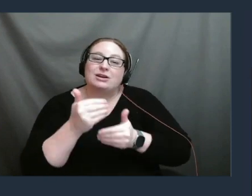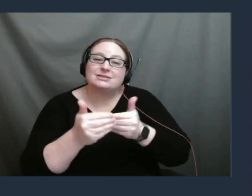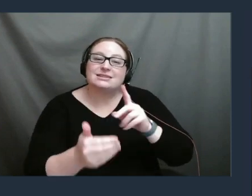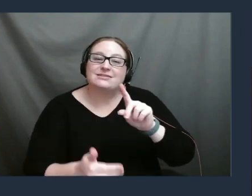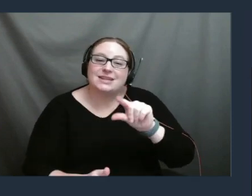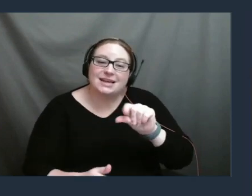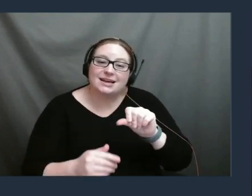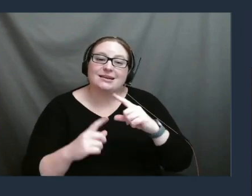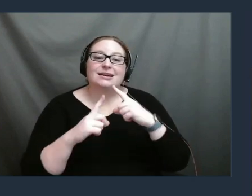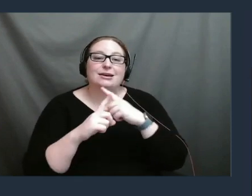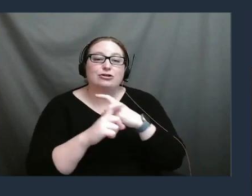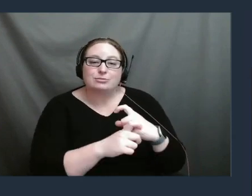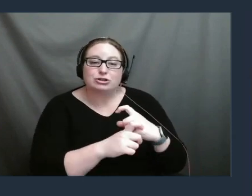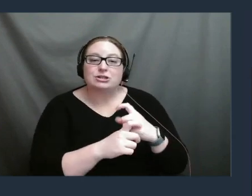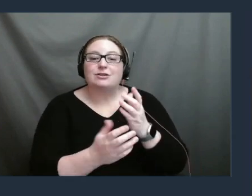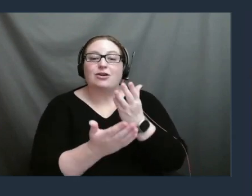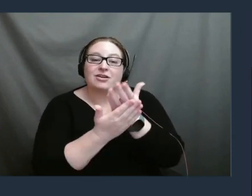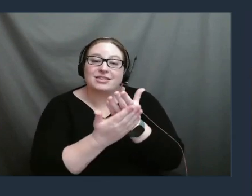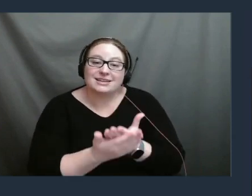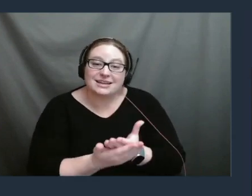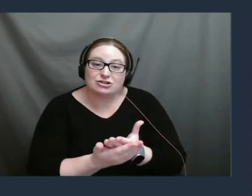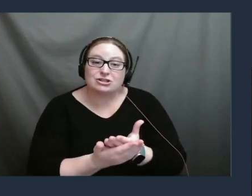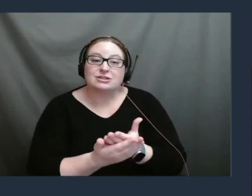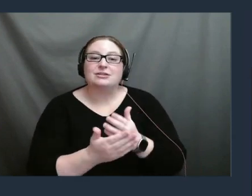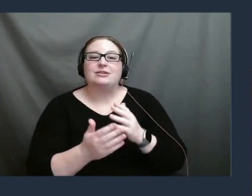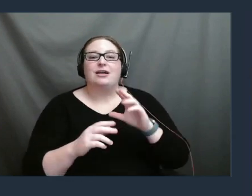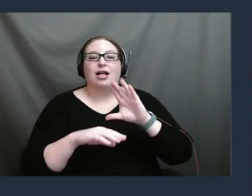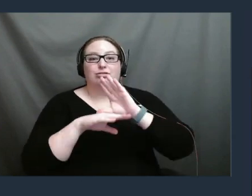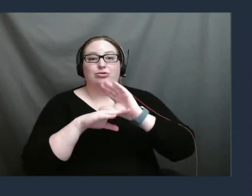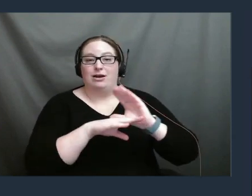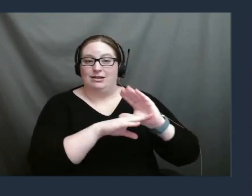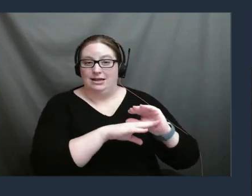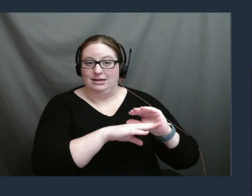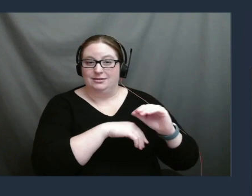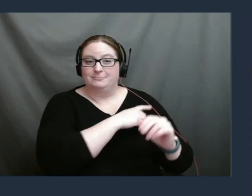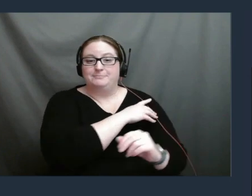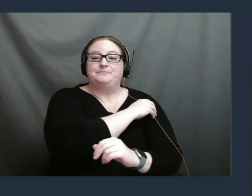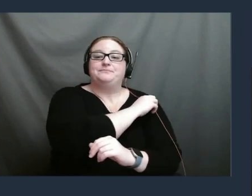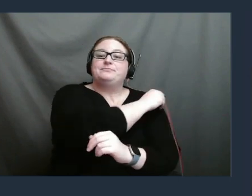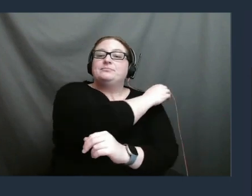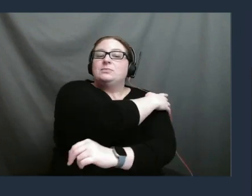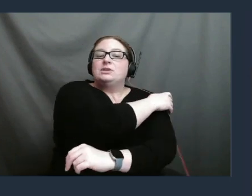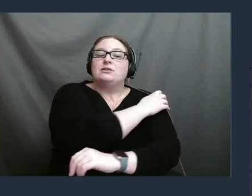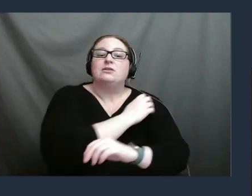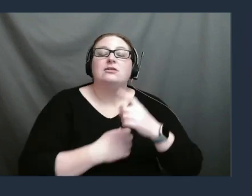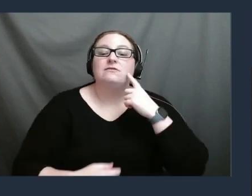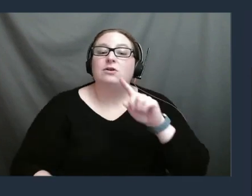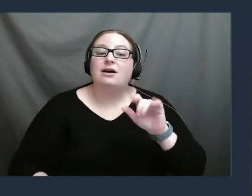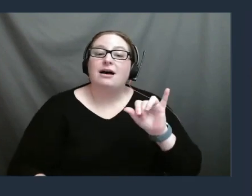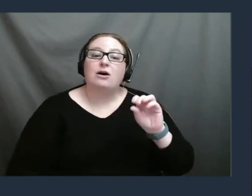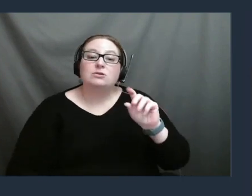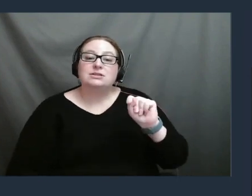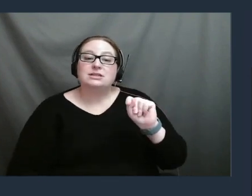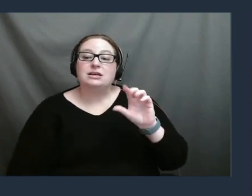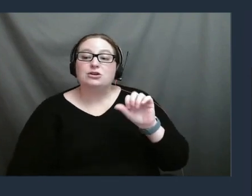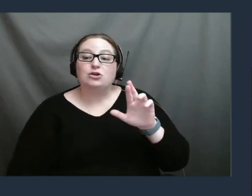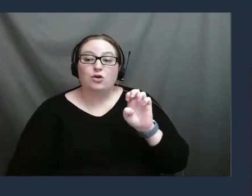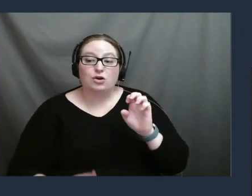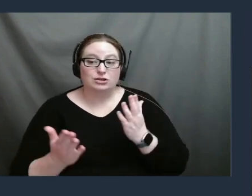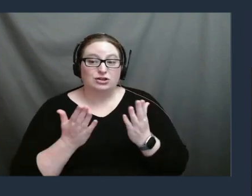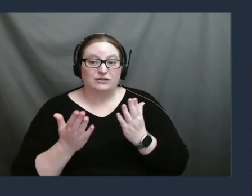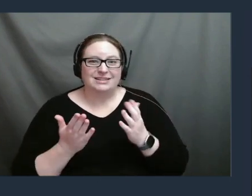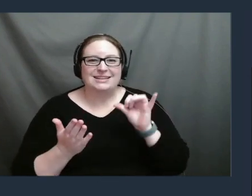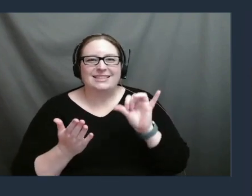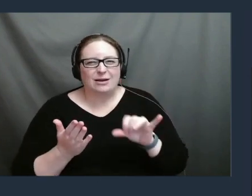encryption, authentication, or throttling. For IoT solutions, the AWS IoT Core service would be an optional streaming ingest